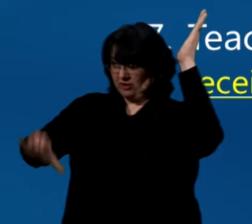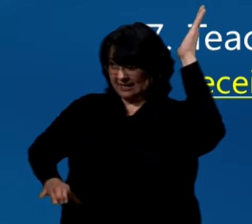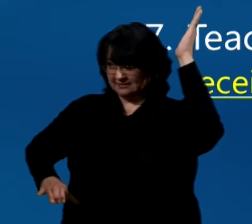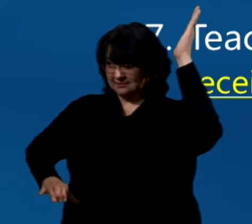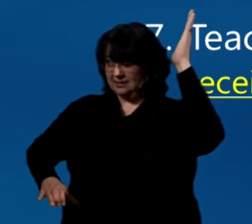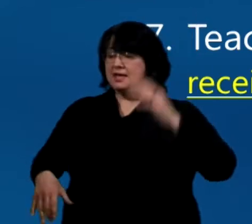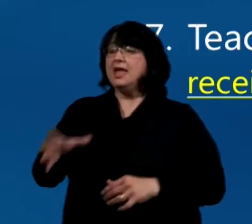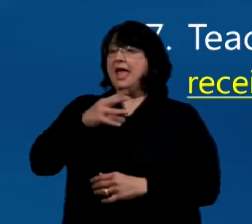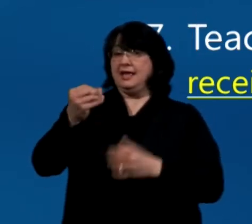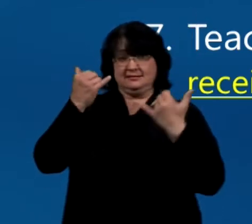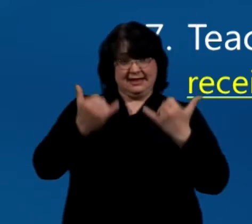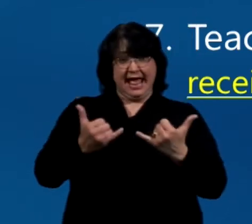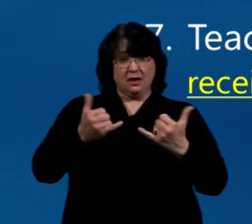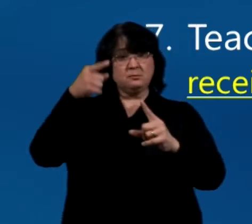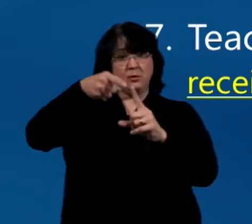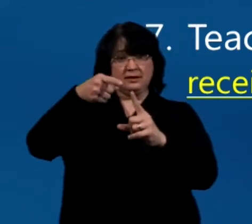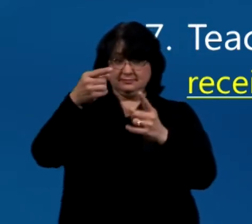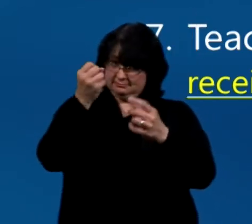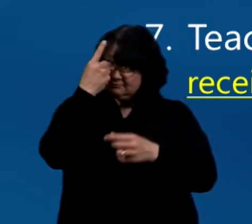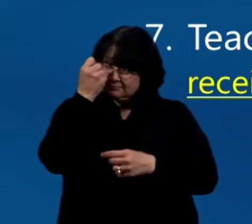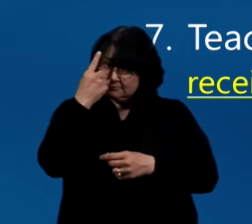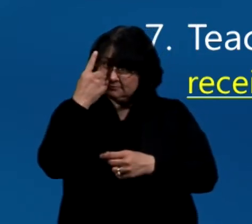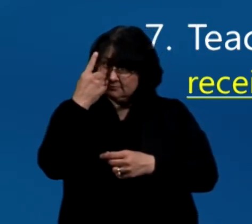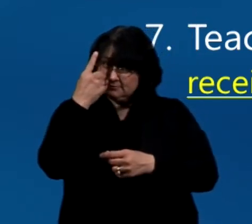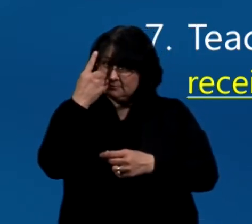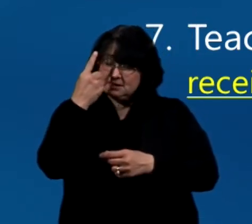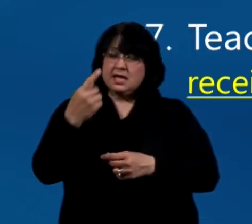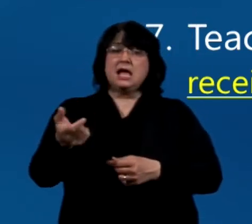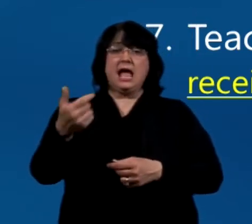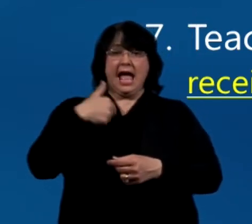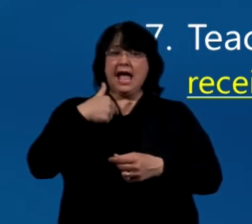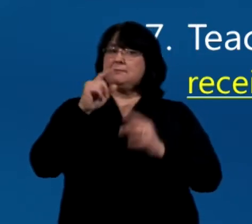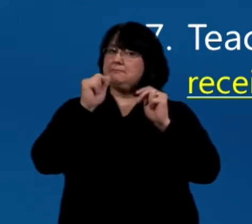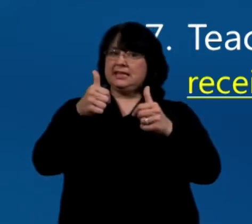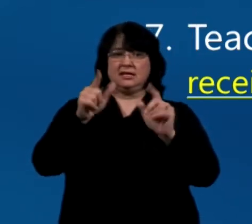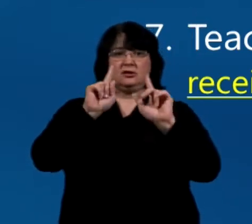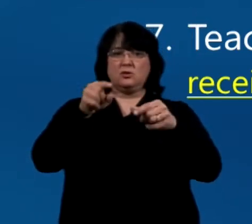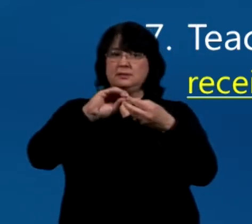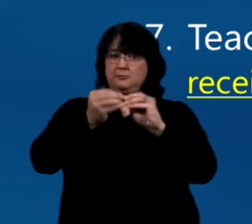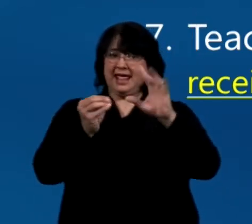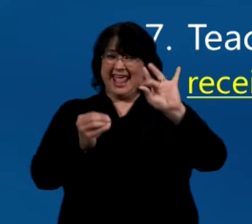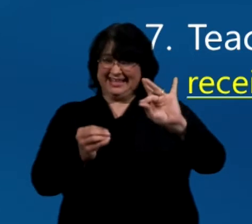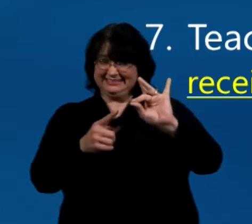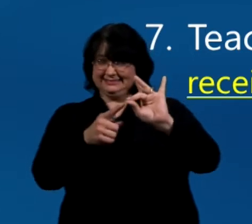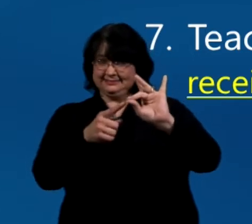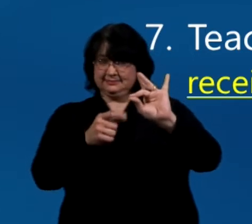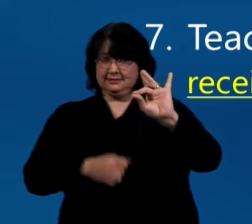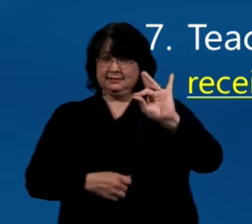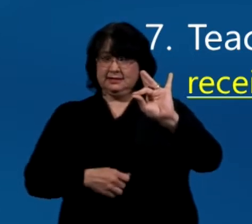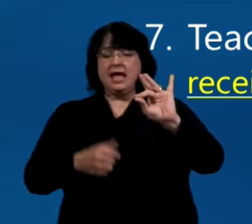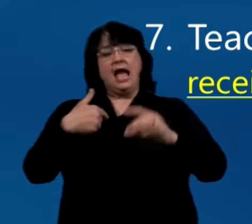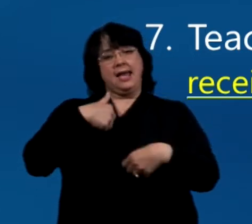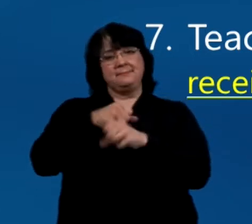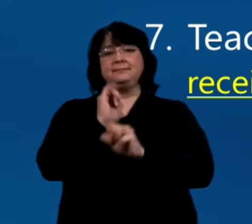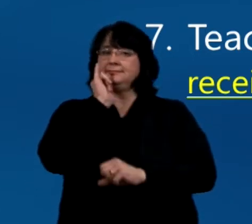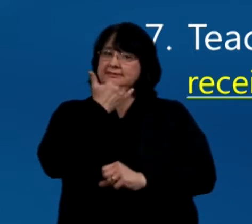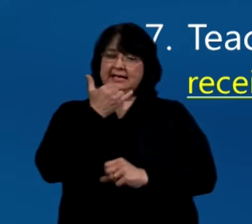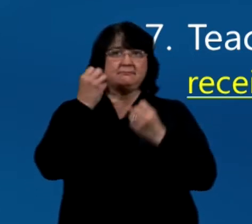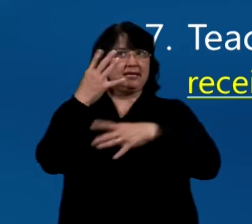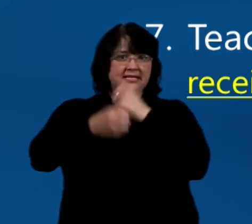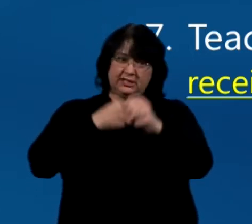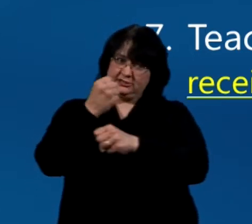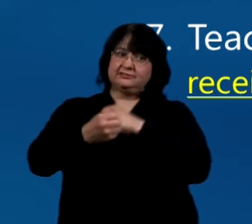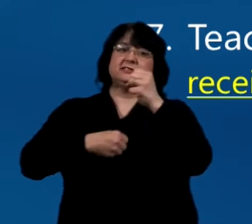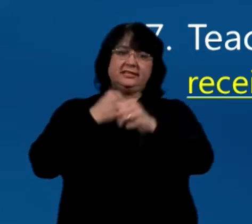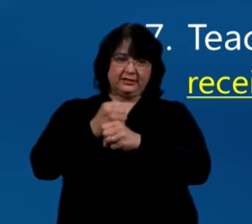And at this point, please hear me, I'm immediately going to go to step eight. Here's where I made a mistake for years and years and years